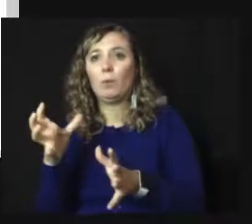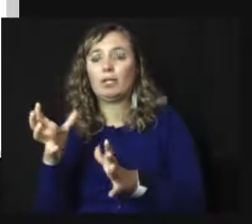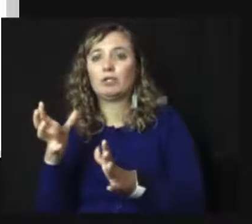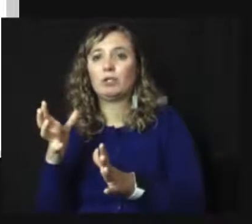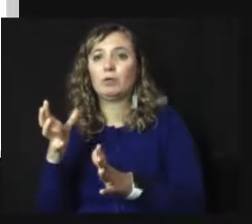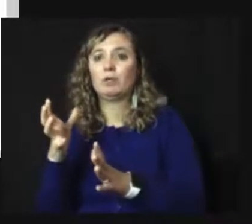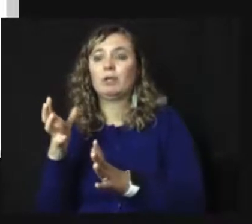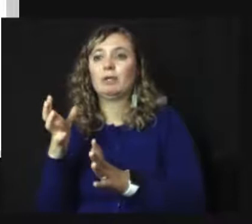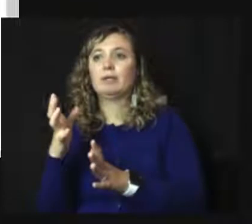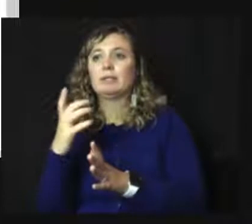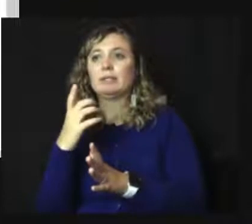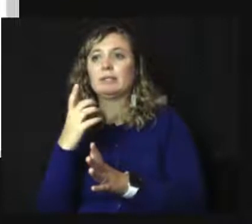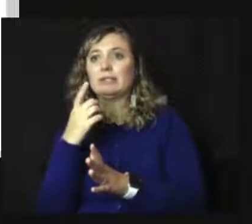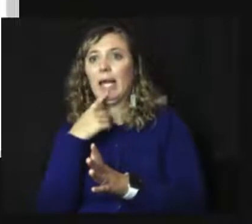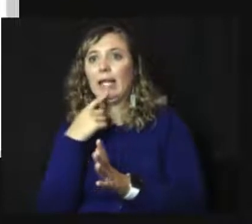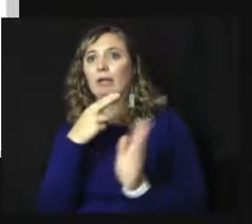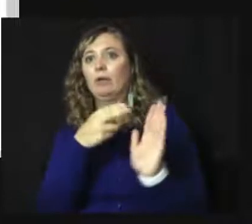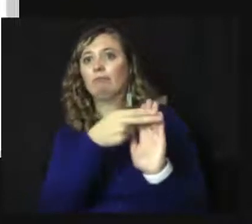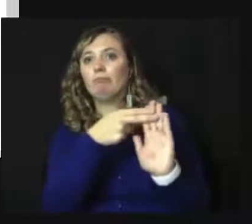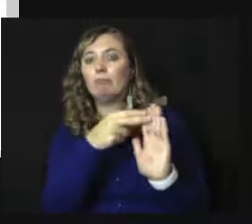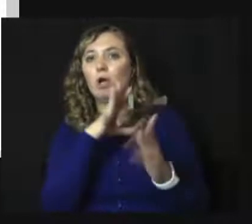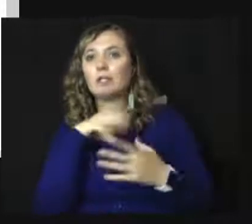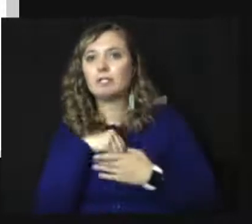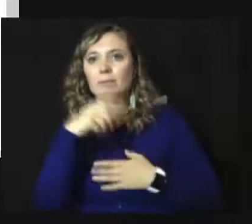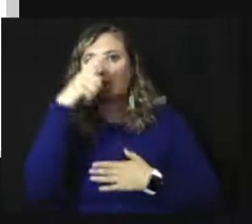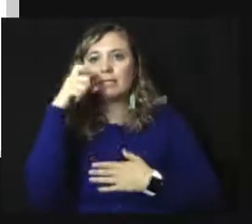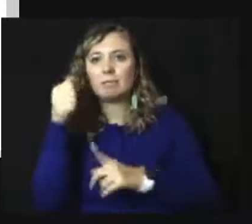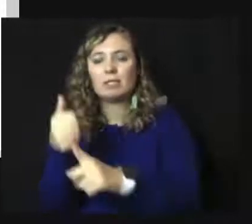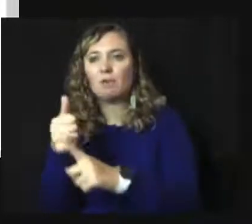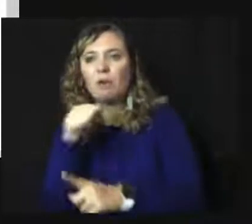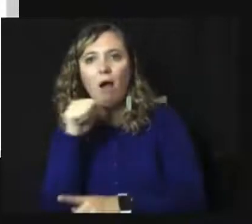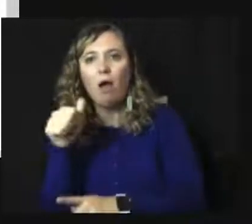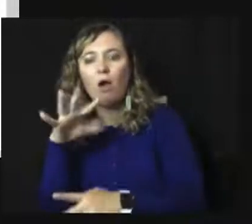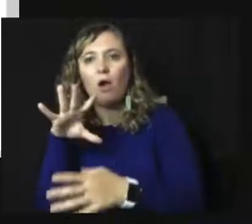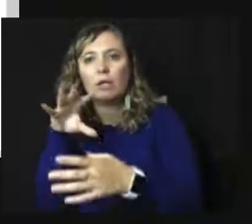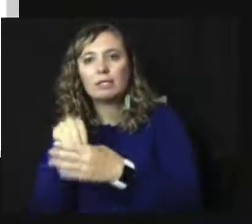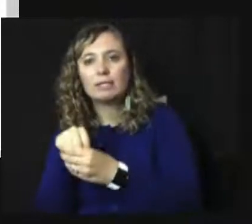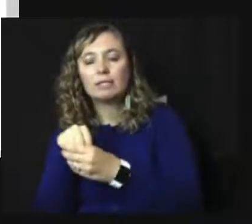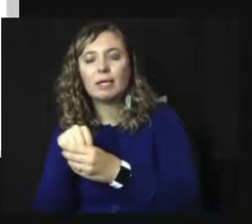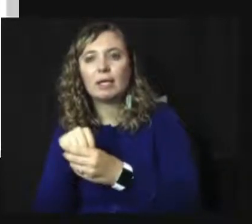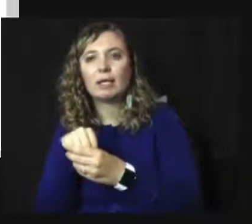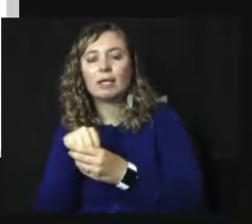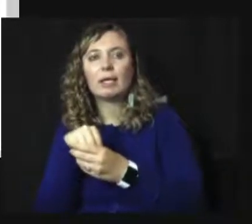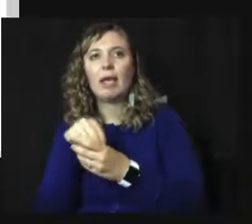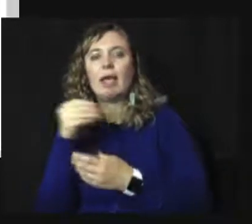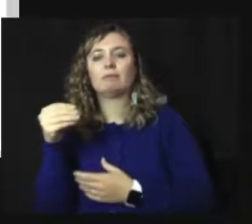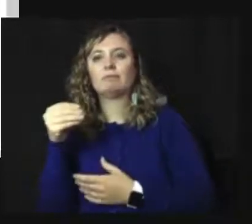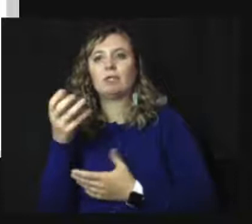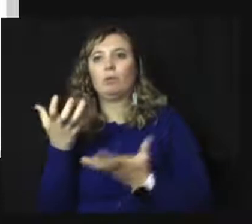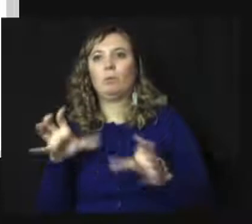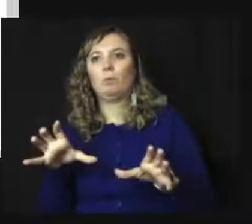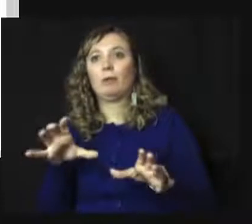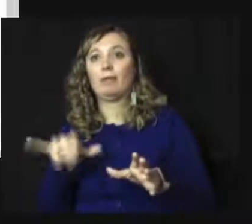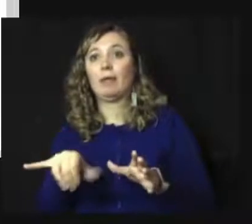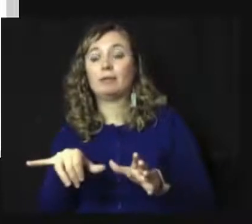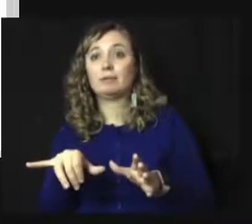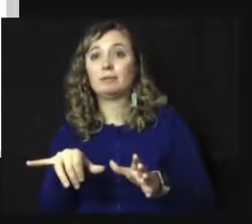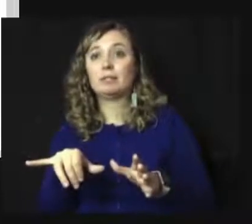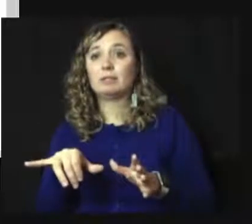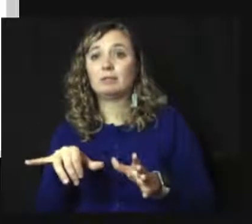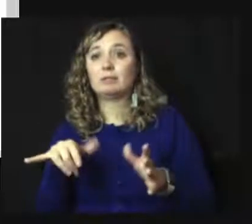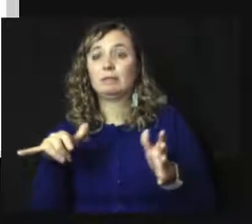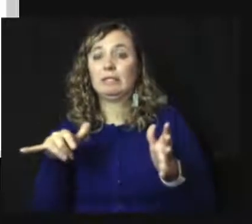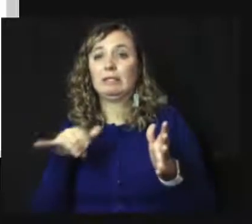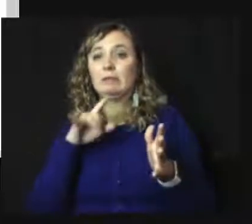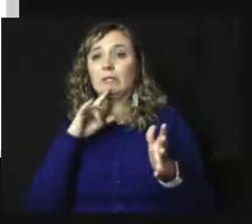that. And interestingly, and I've put a link to this video in the resource kit as well. There's a document, a